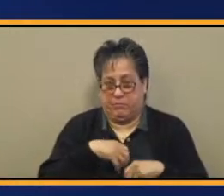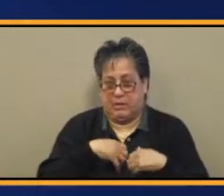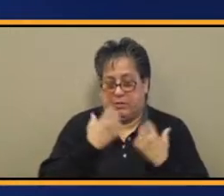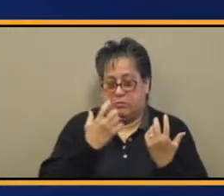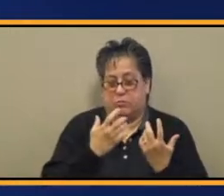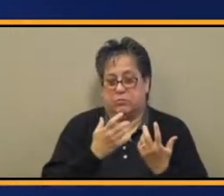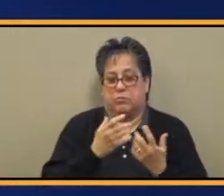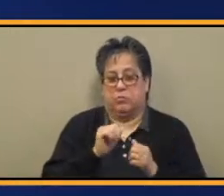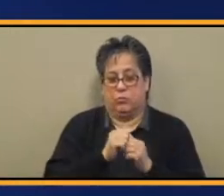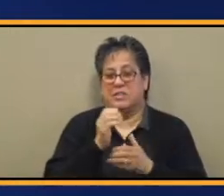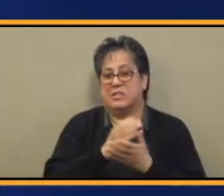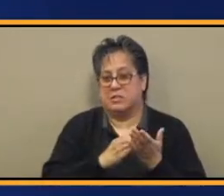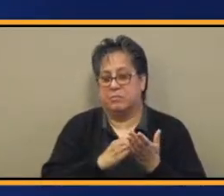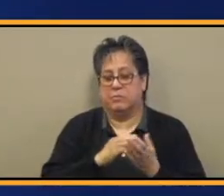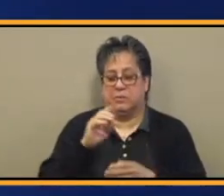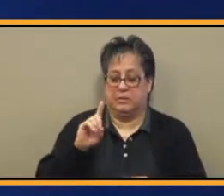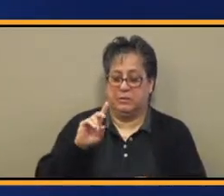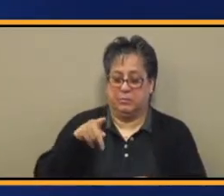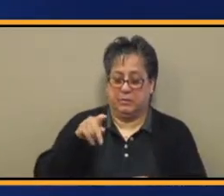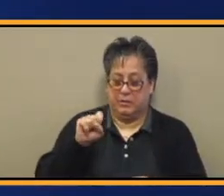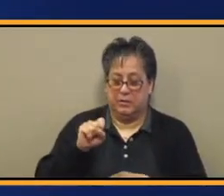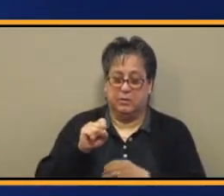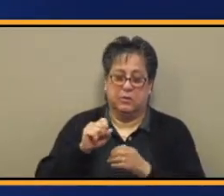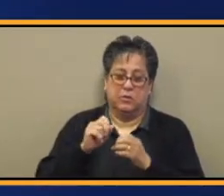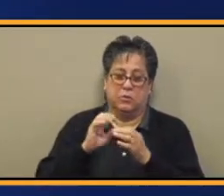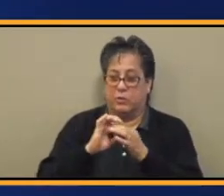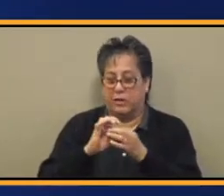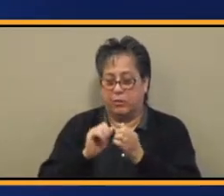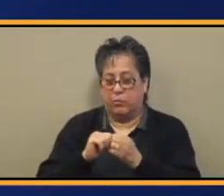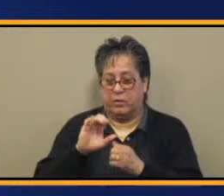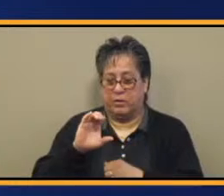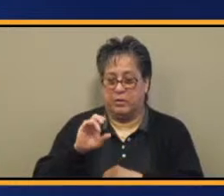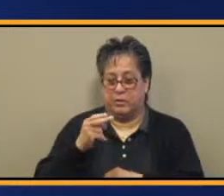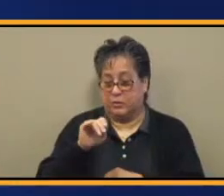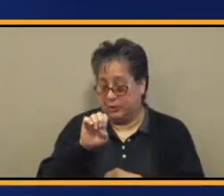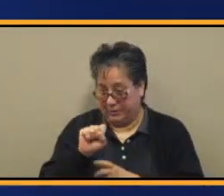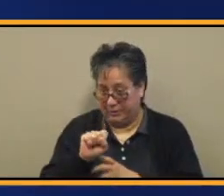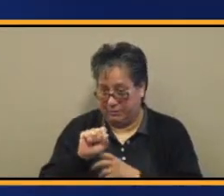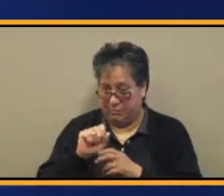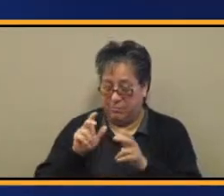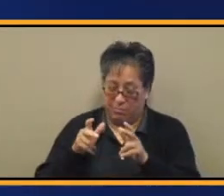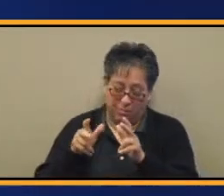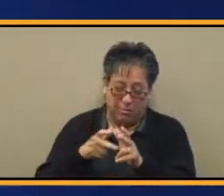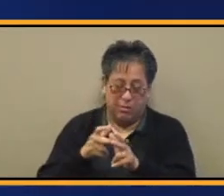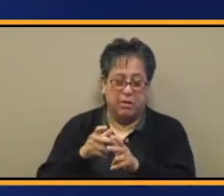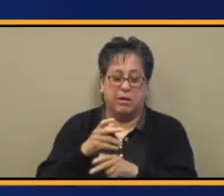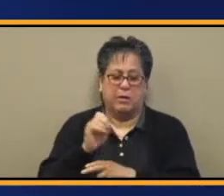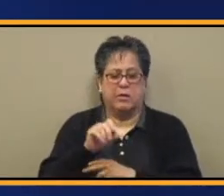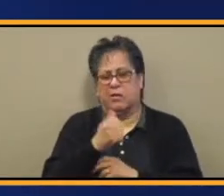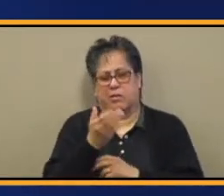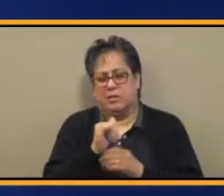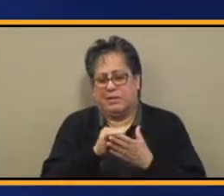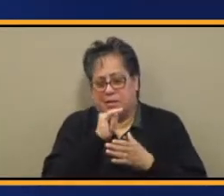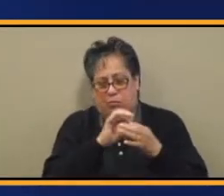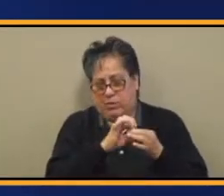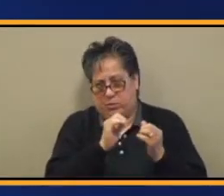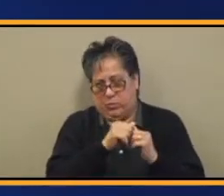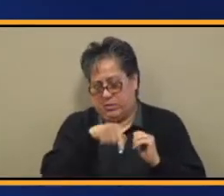seen from DPS regarding chases, some other things that are unrelated to this emergency